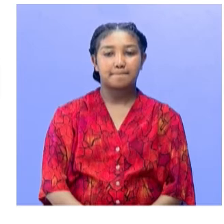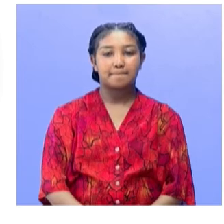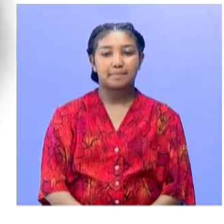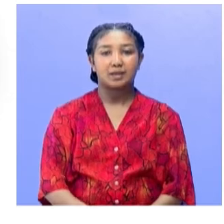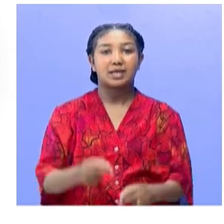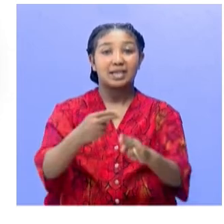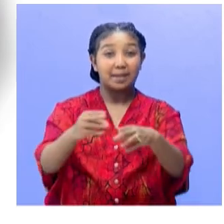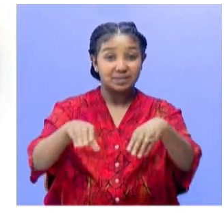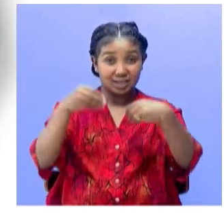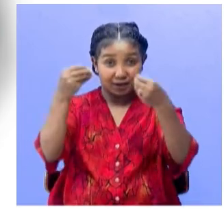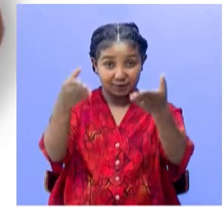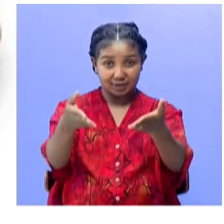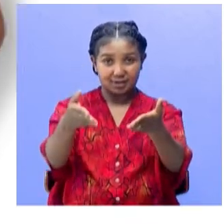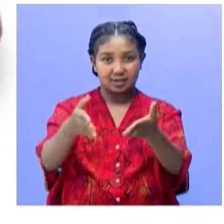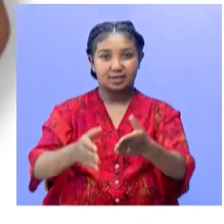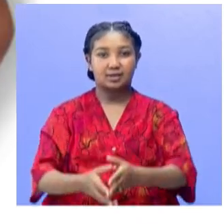given